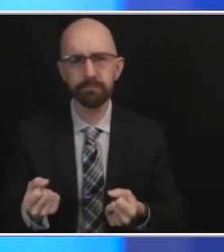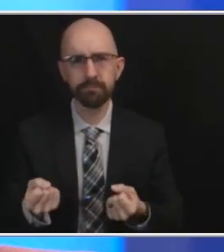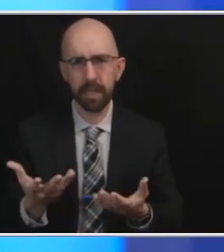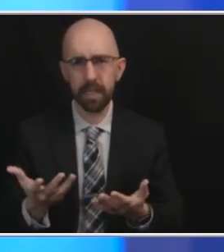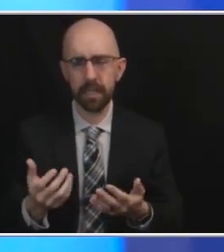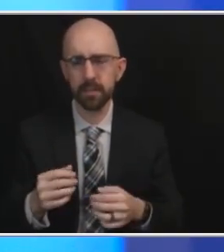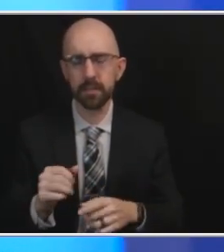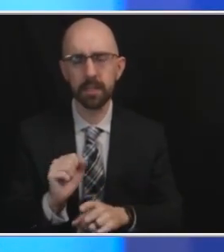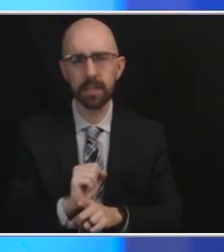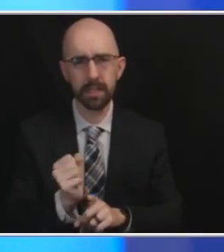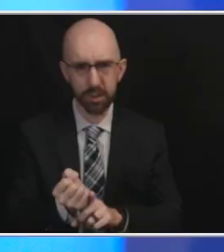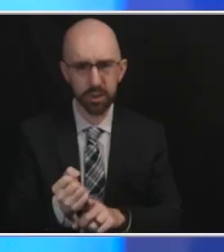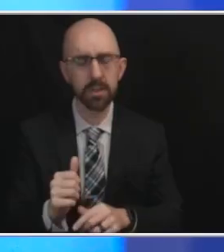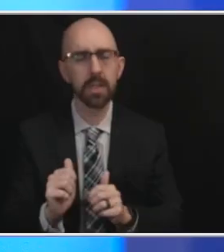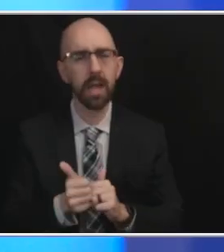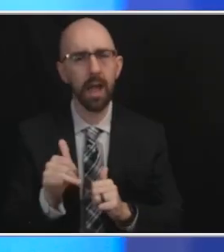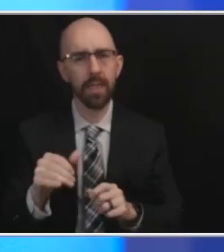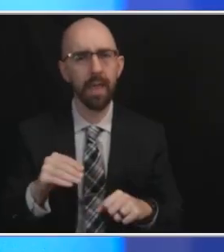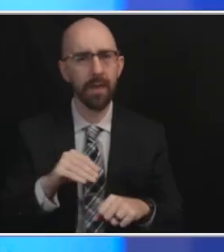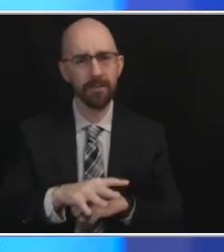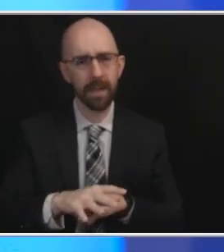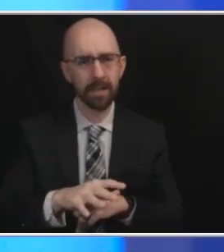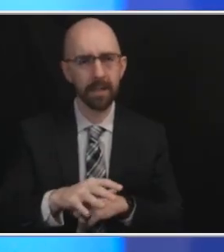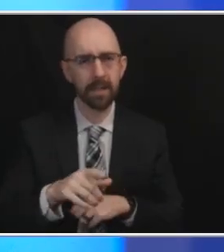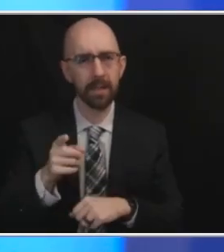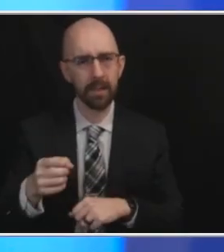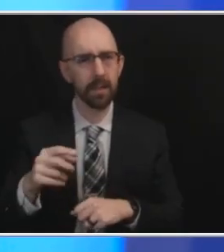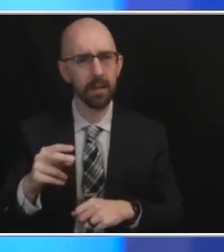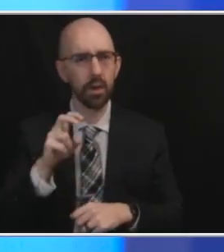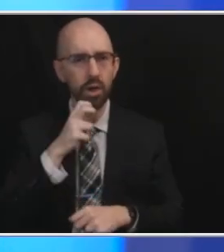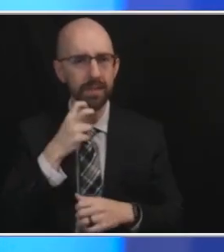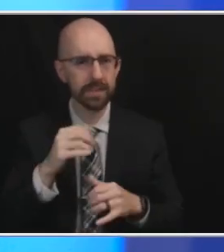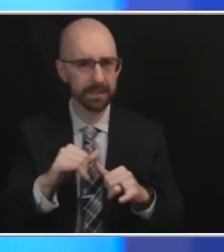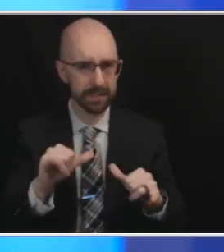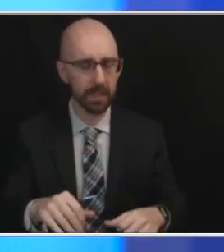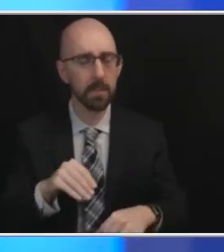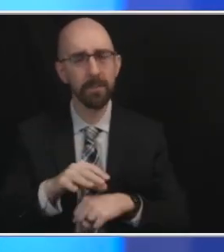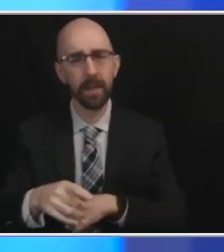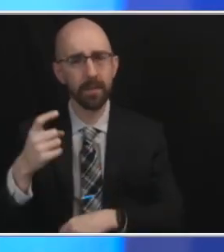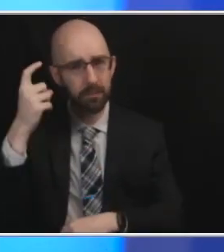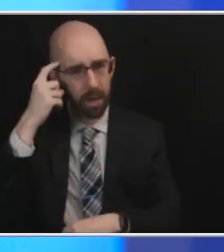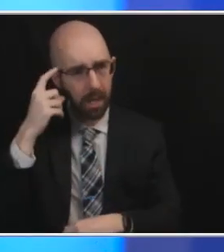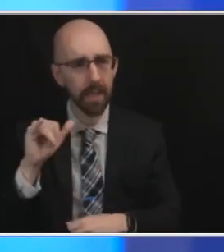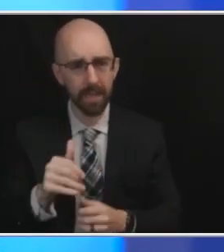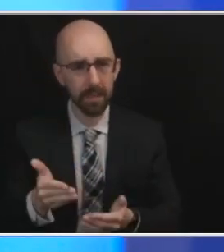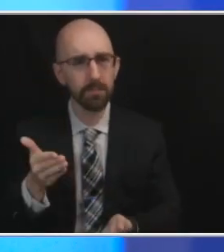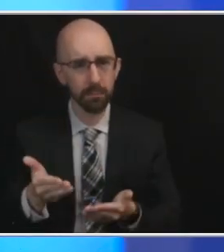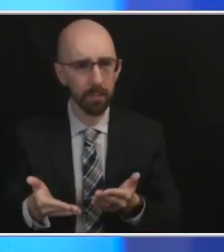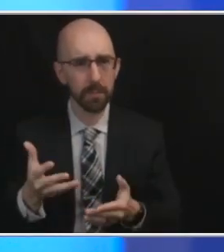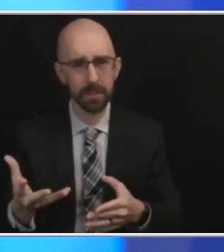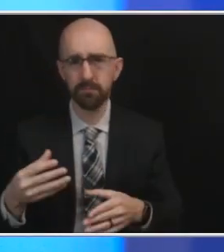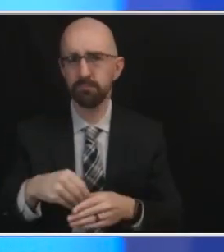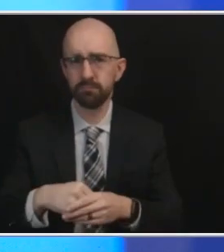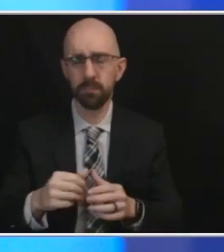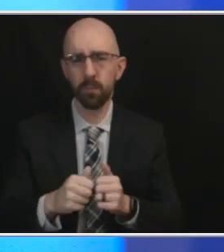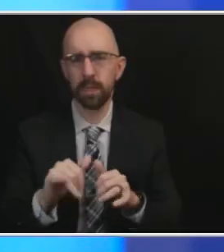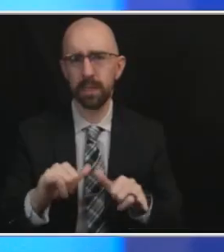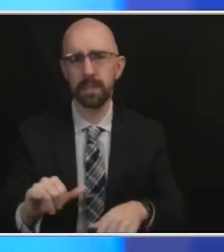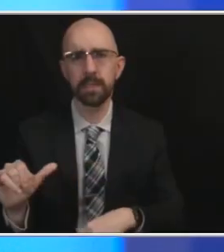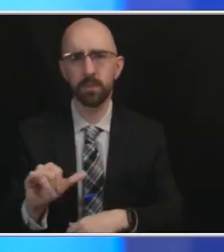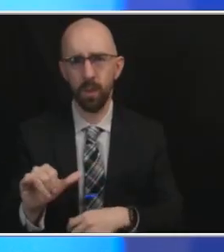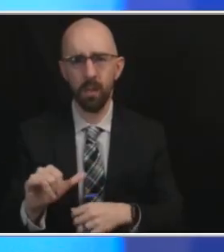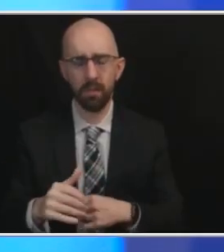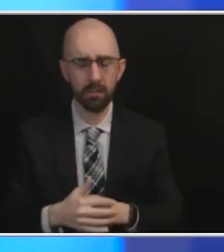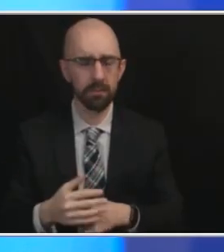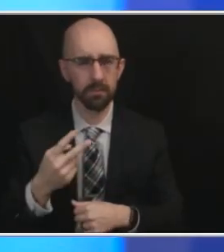conditions and how it has affected the nervous system, how it's affected the brain. And that has probably played a role here as well. We've seen that, for